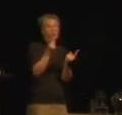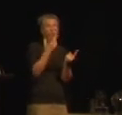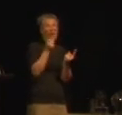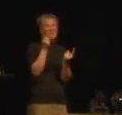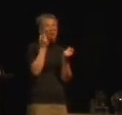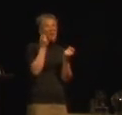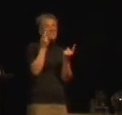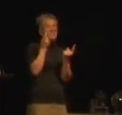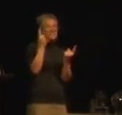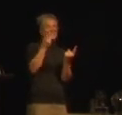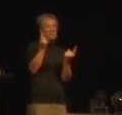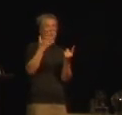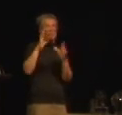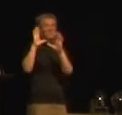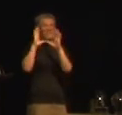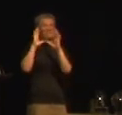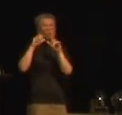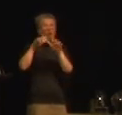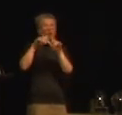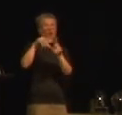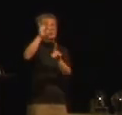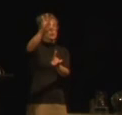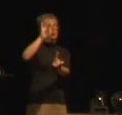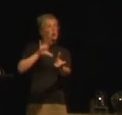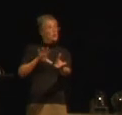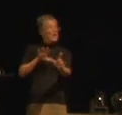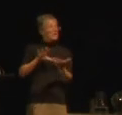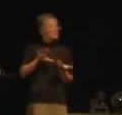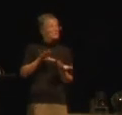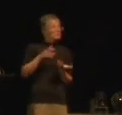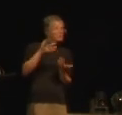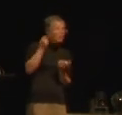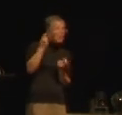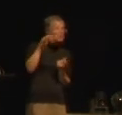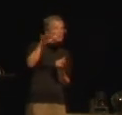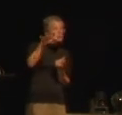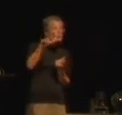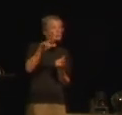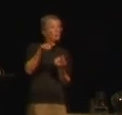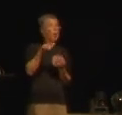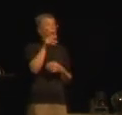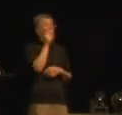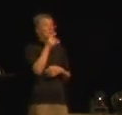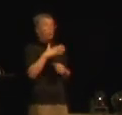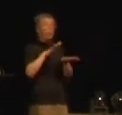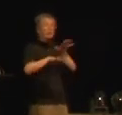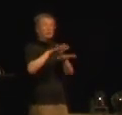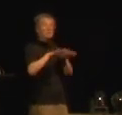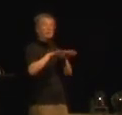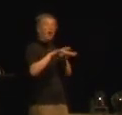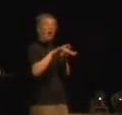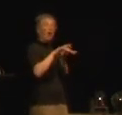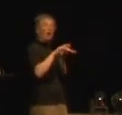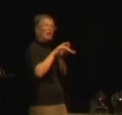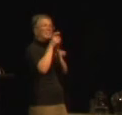want to donate their Facebook archives, or perhaps you have people who we should collect, or perhaps you even want to do a similar project, a sister project